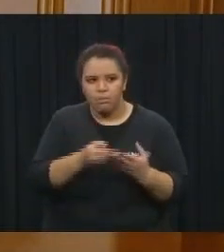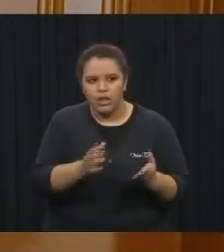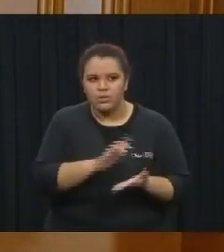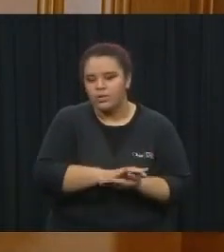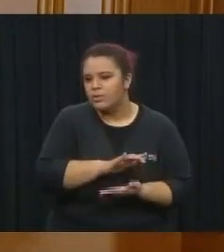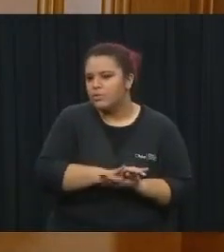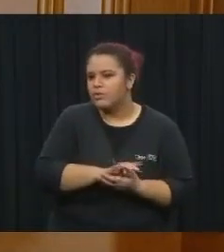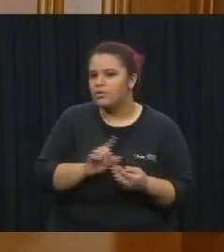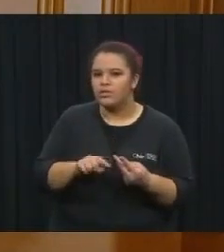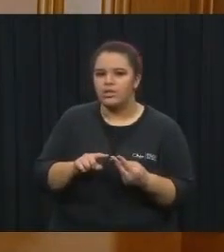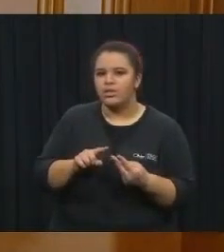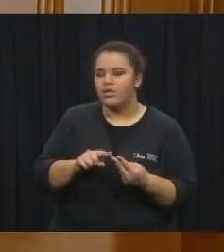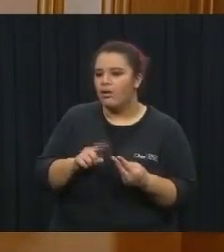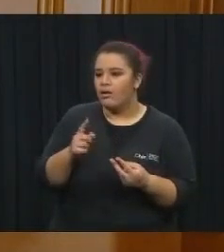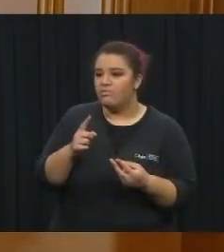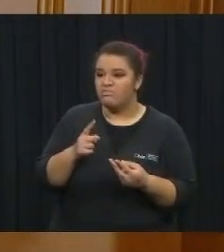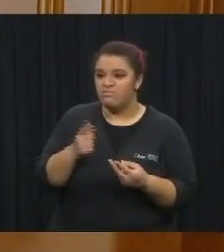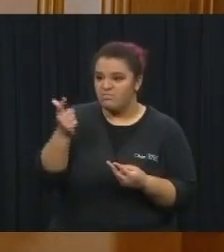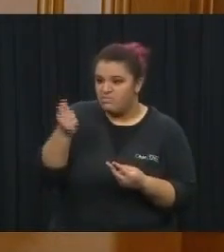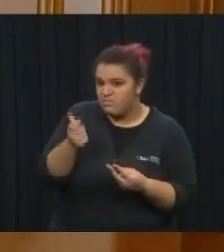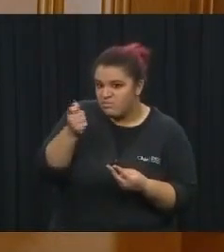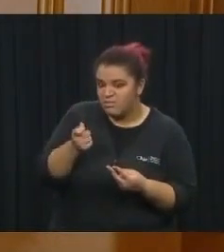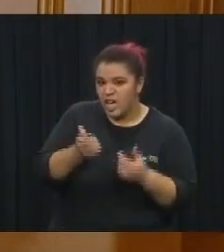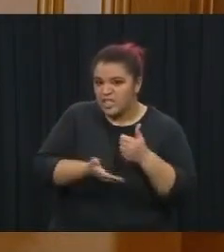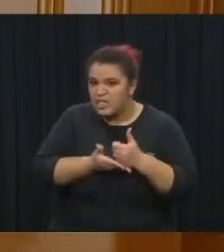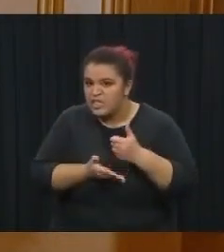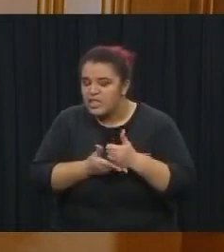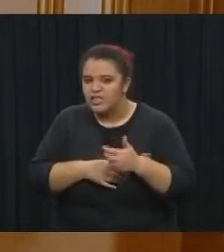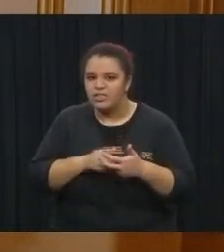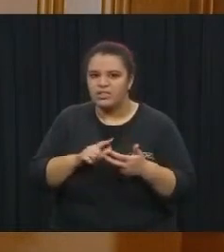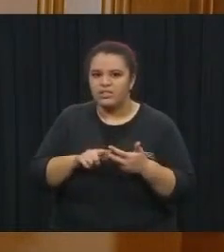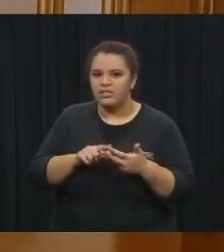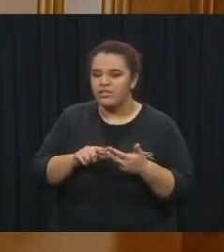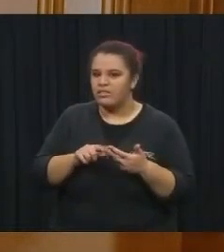that's off the table as far as potential cuts?